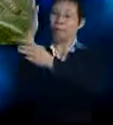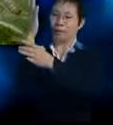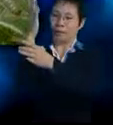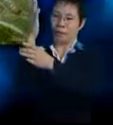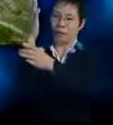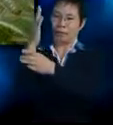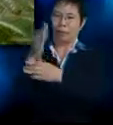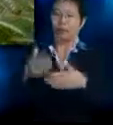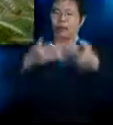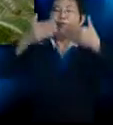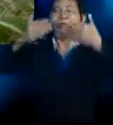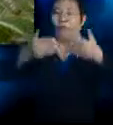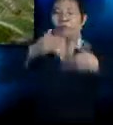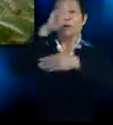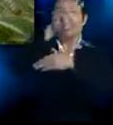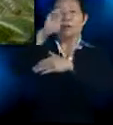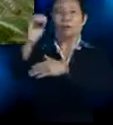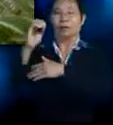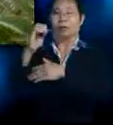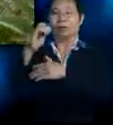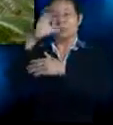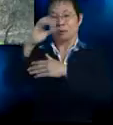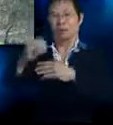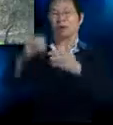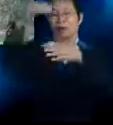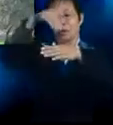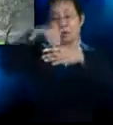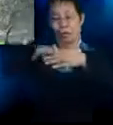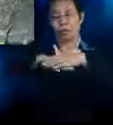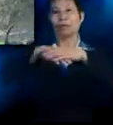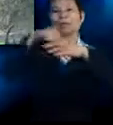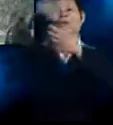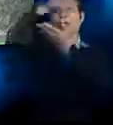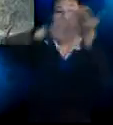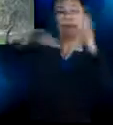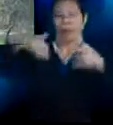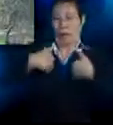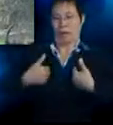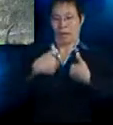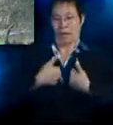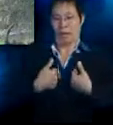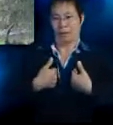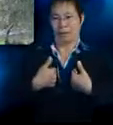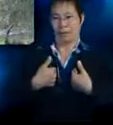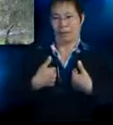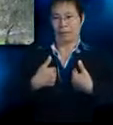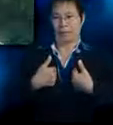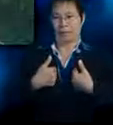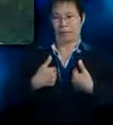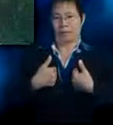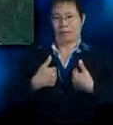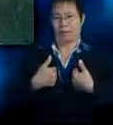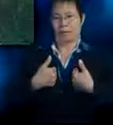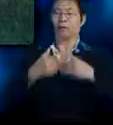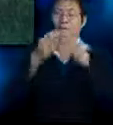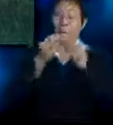breathing, they release carbon dioxide into the atmosphere. When animals and plants die, they will decay